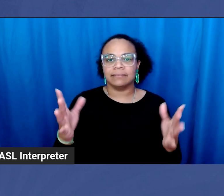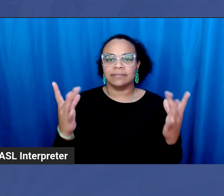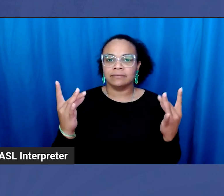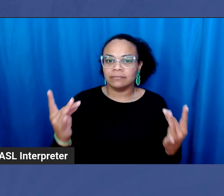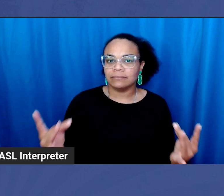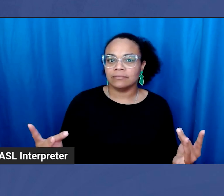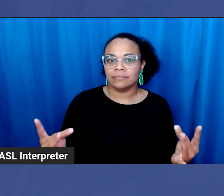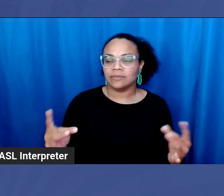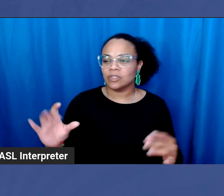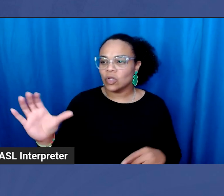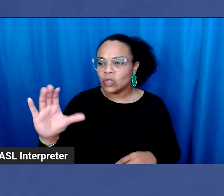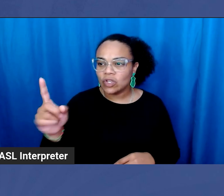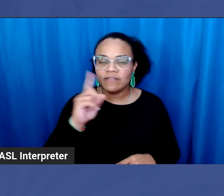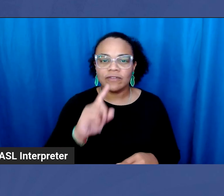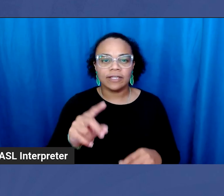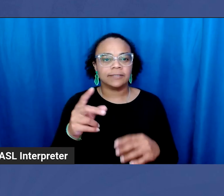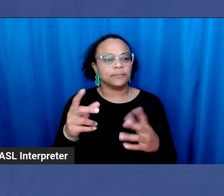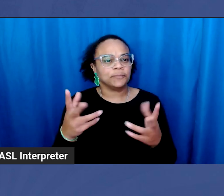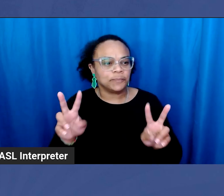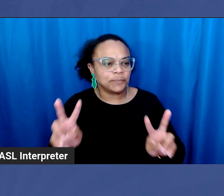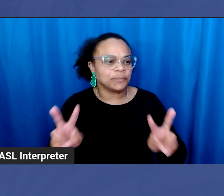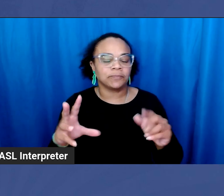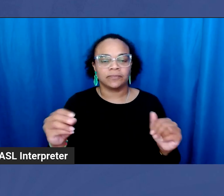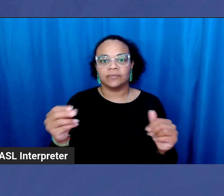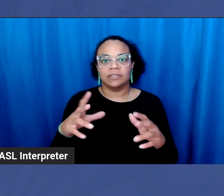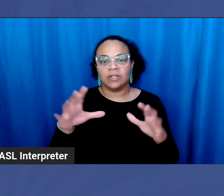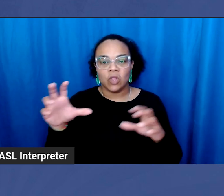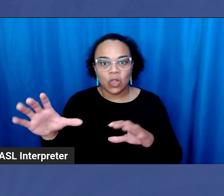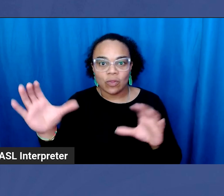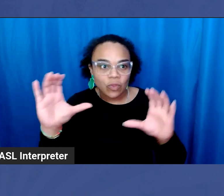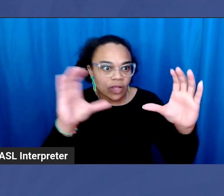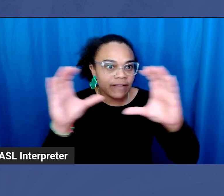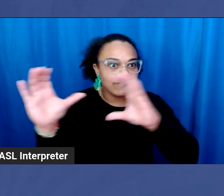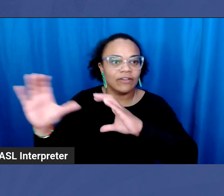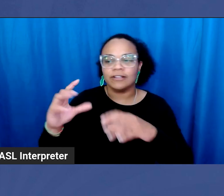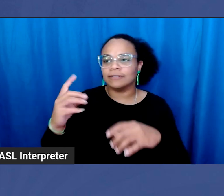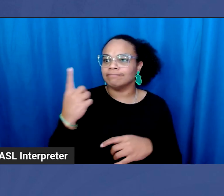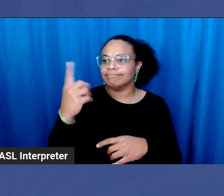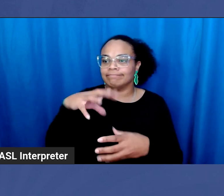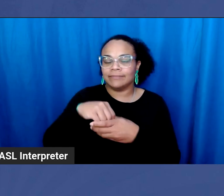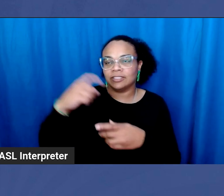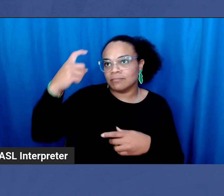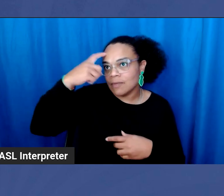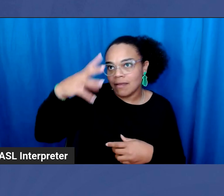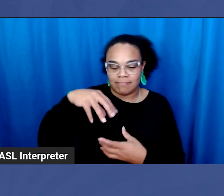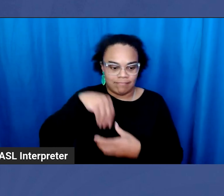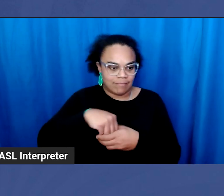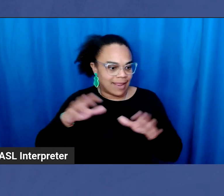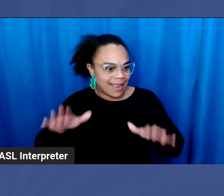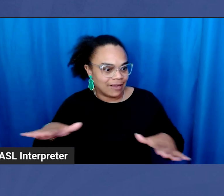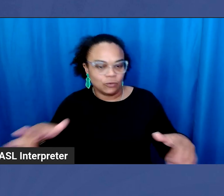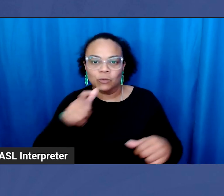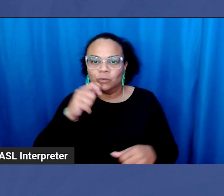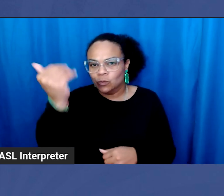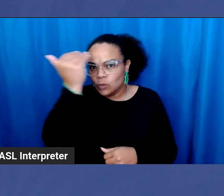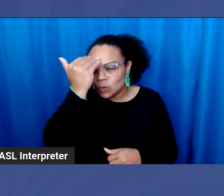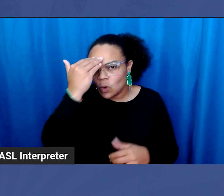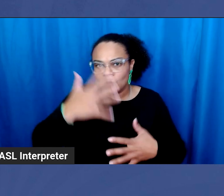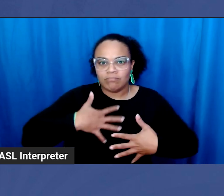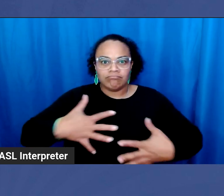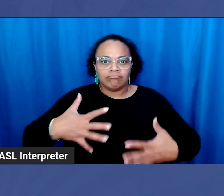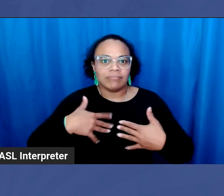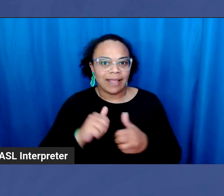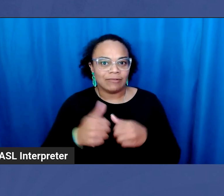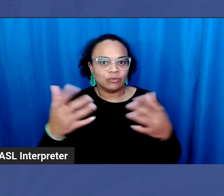meditation, seeking solace in subconscious archetypes and guardian angels who know the breath to each meditation